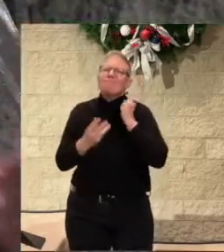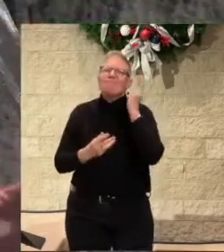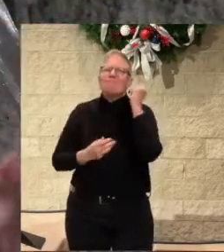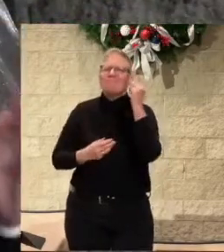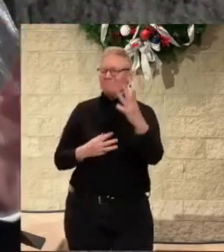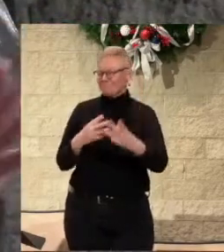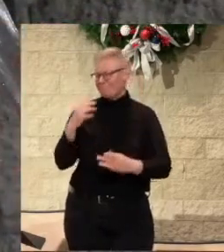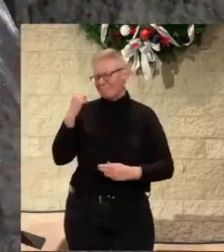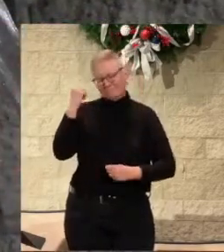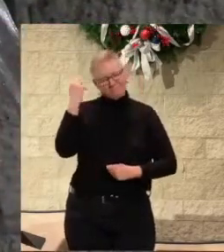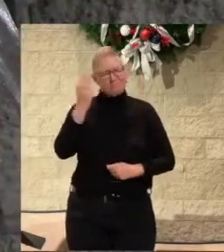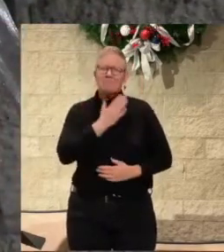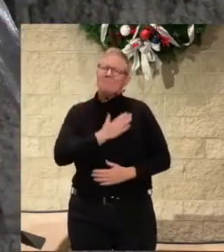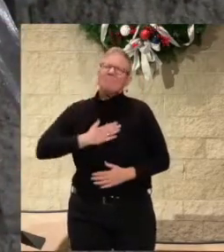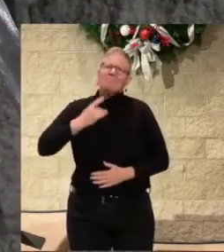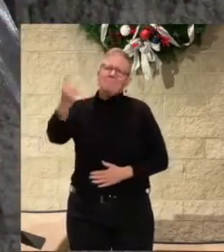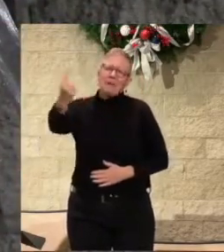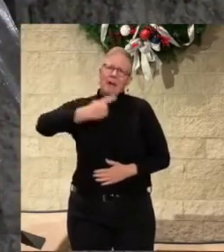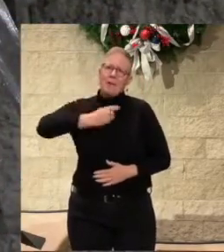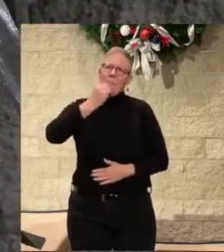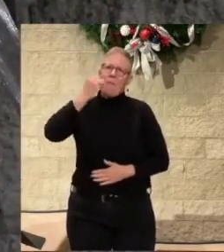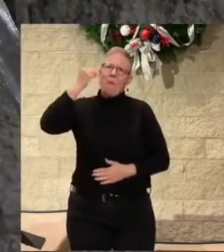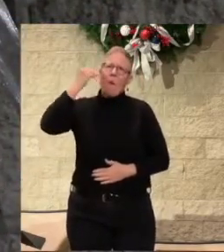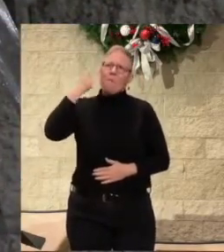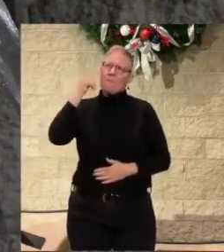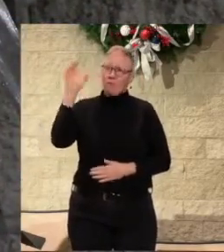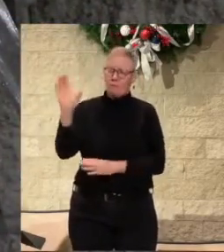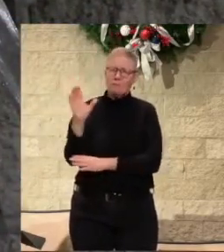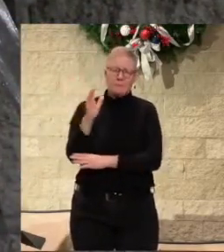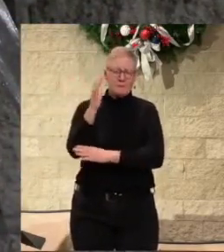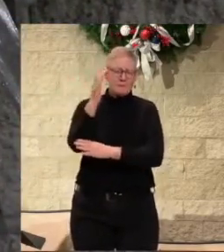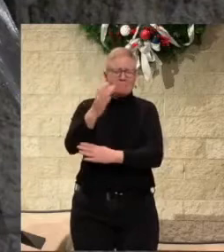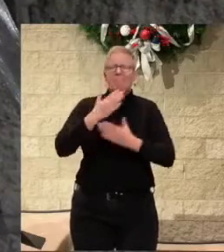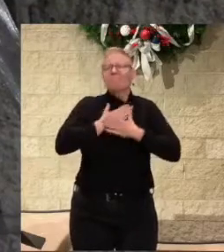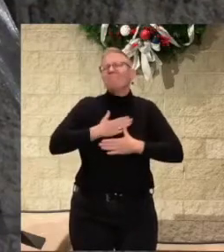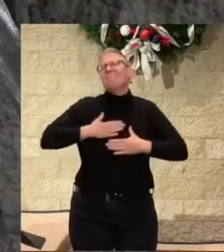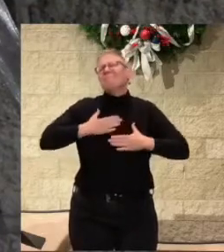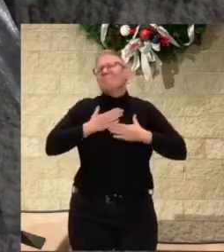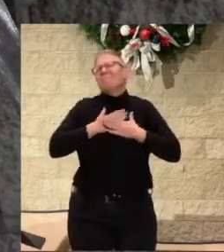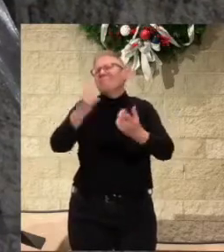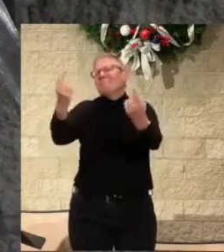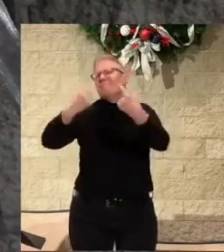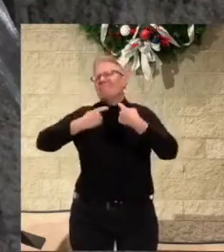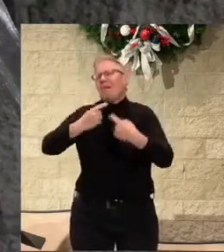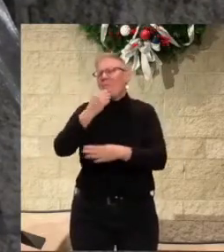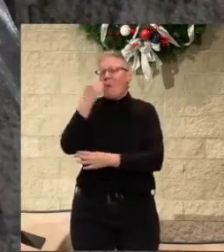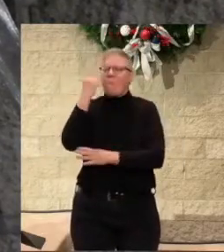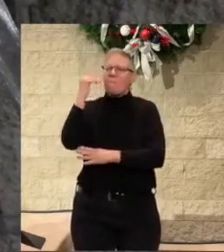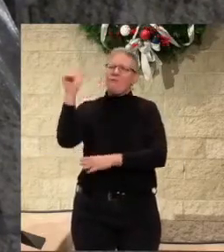candlelight. Please come home for Christmas. Please come home for